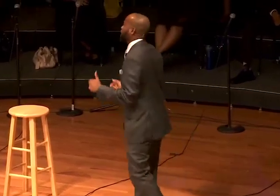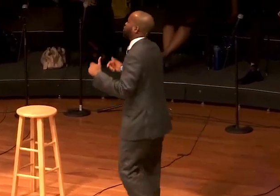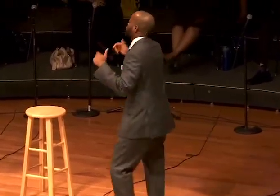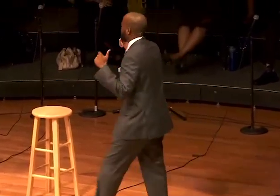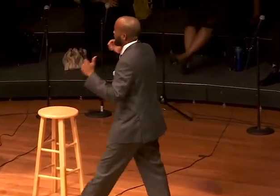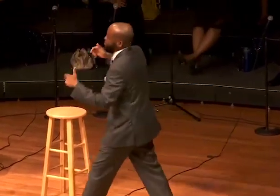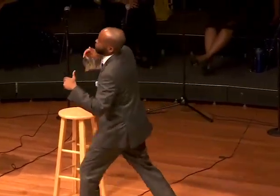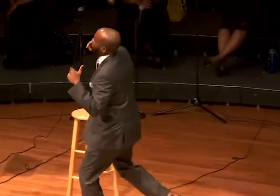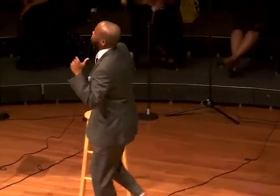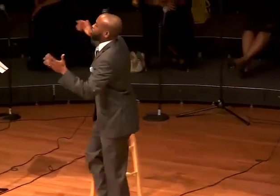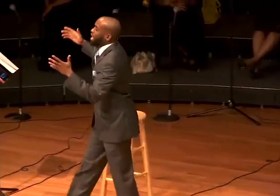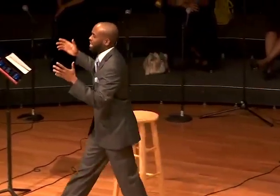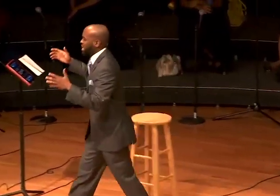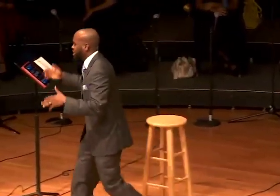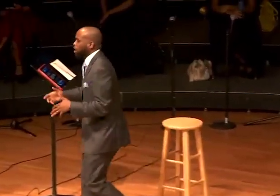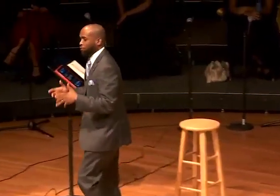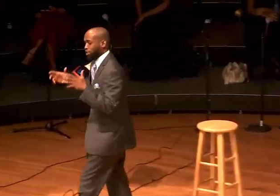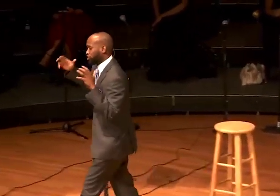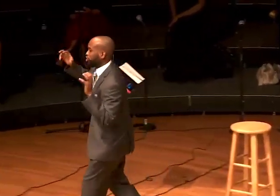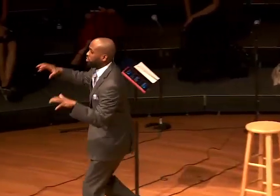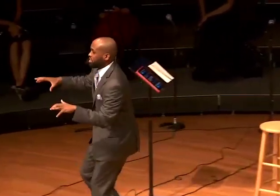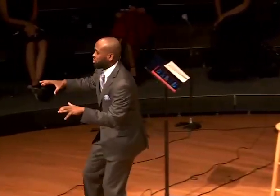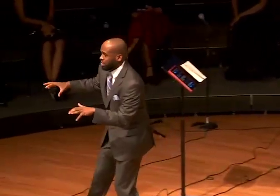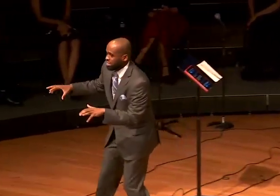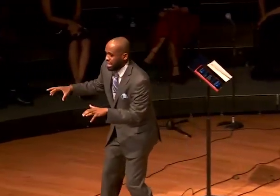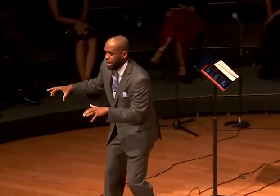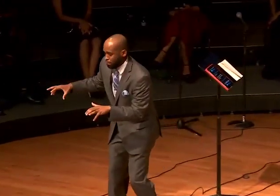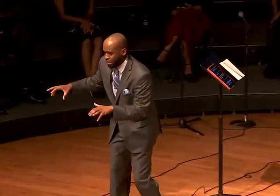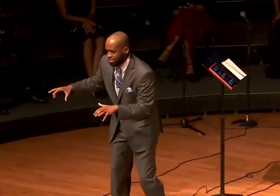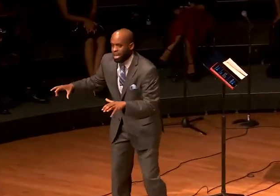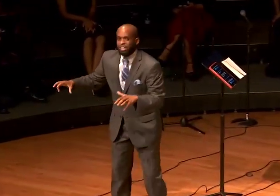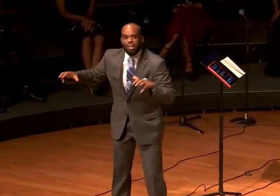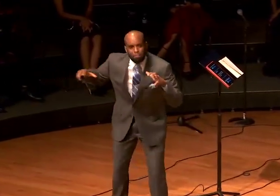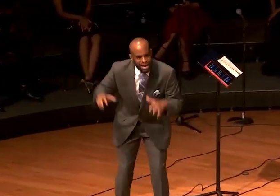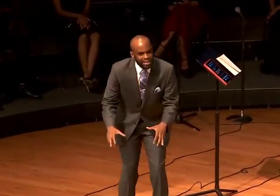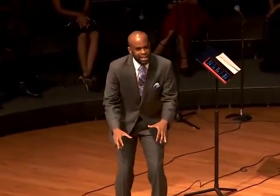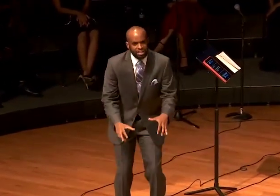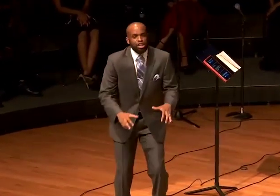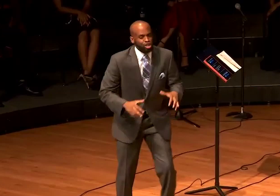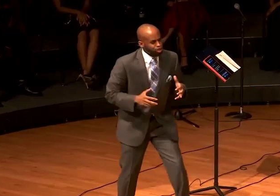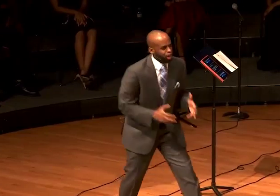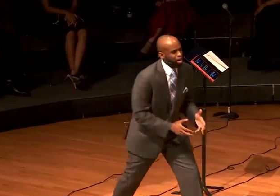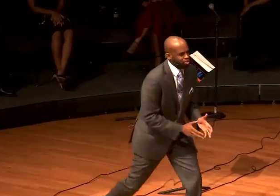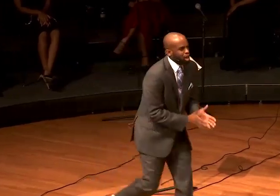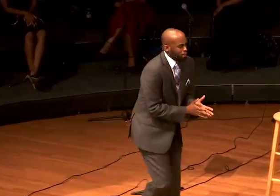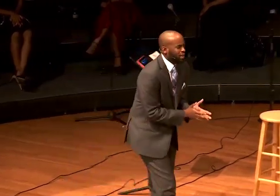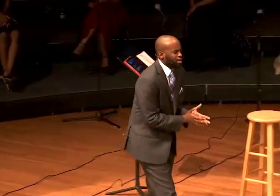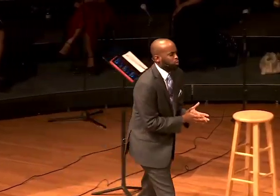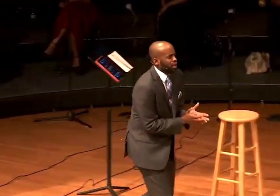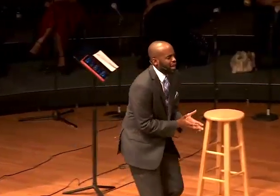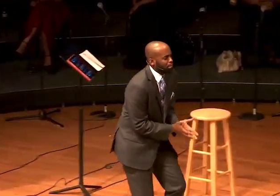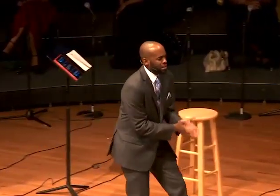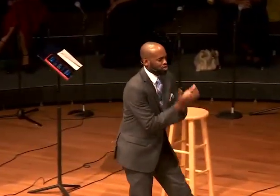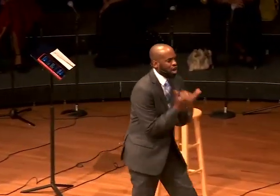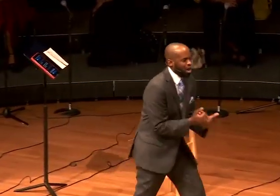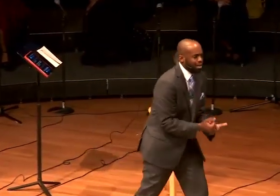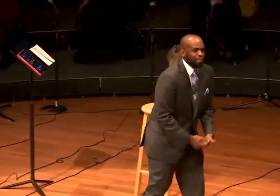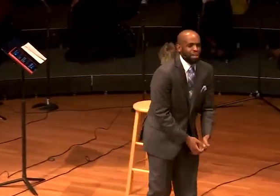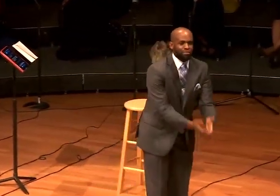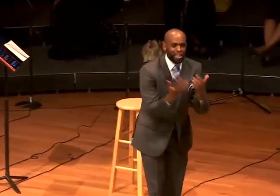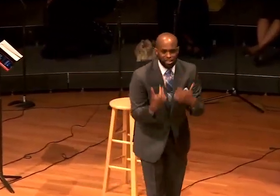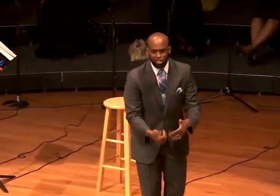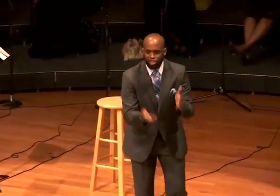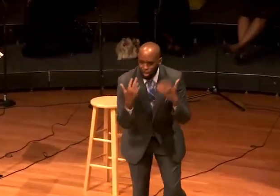members that are just desperately praying for the students on this campus to make it to church, because we have been